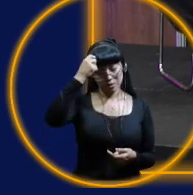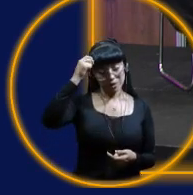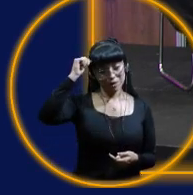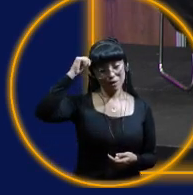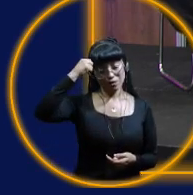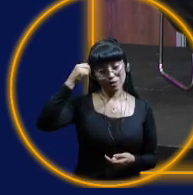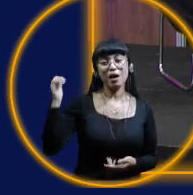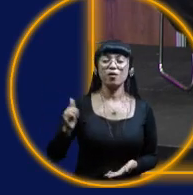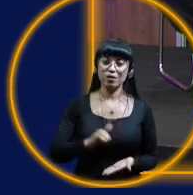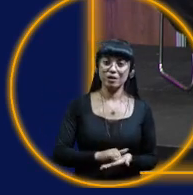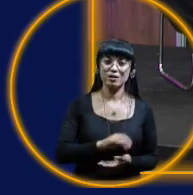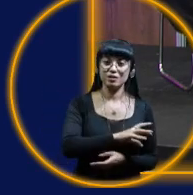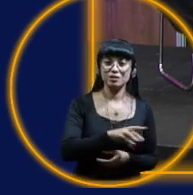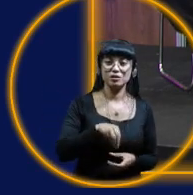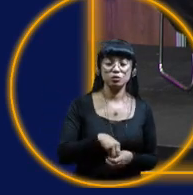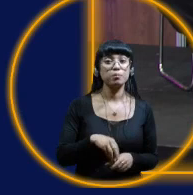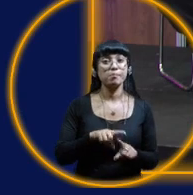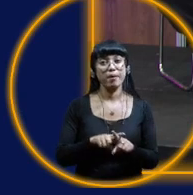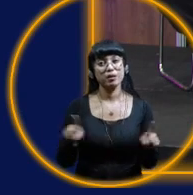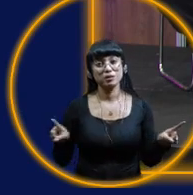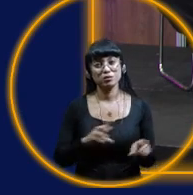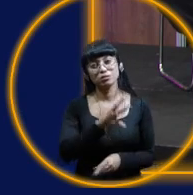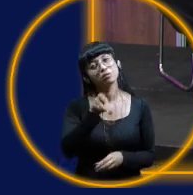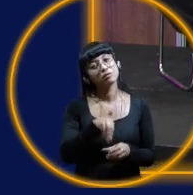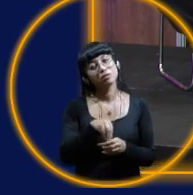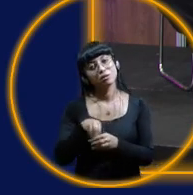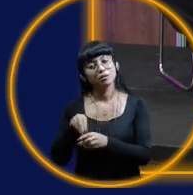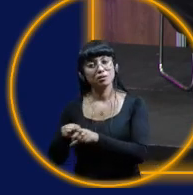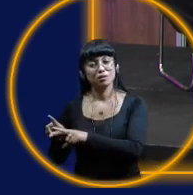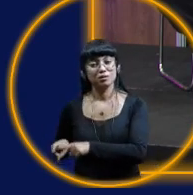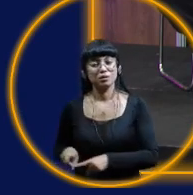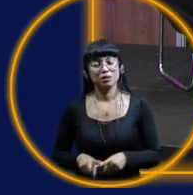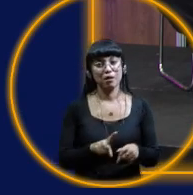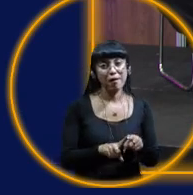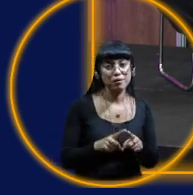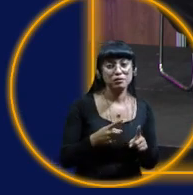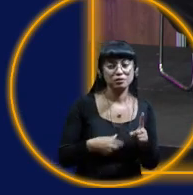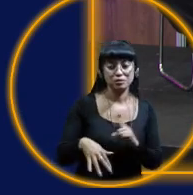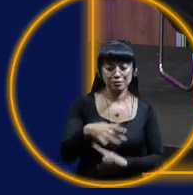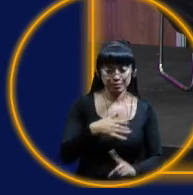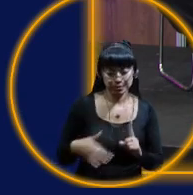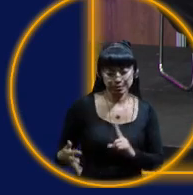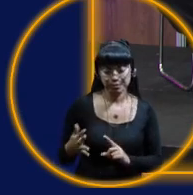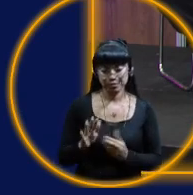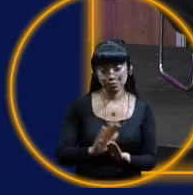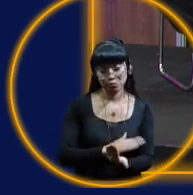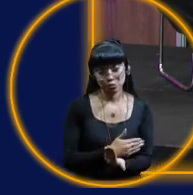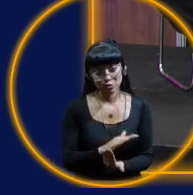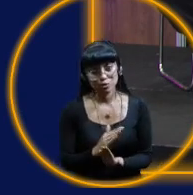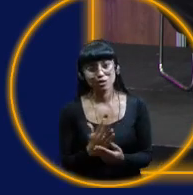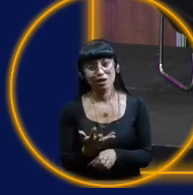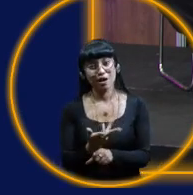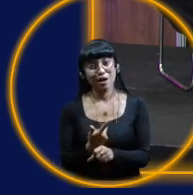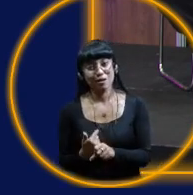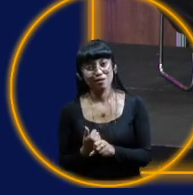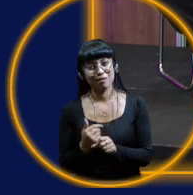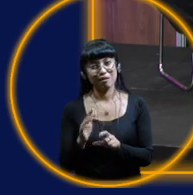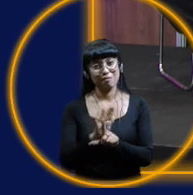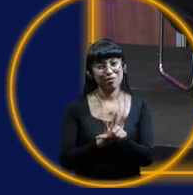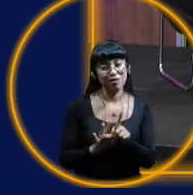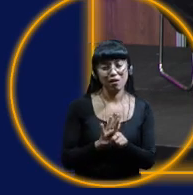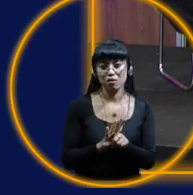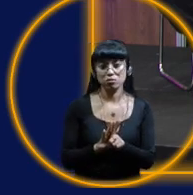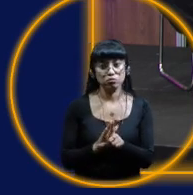much media and music and video and art coming out all the time, and we see it. Someone could have